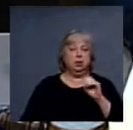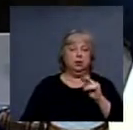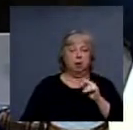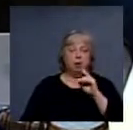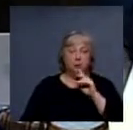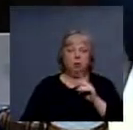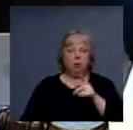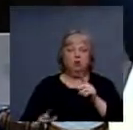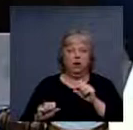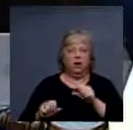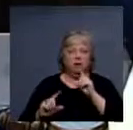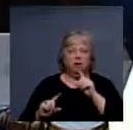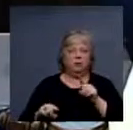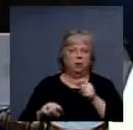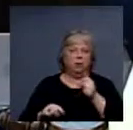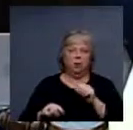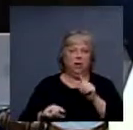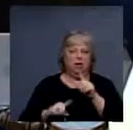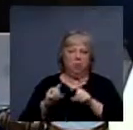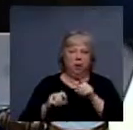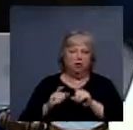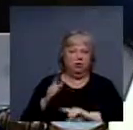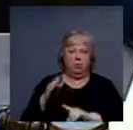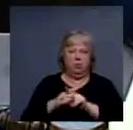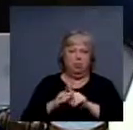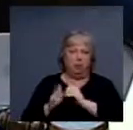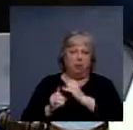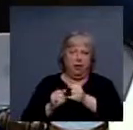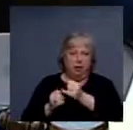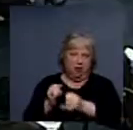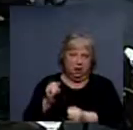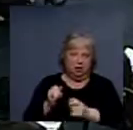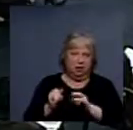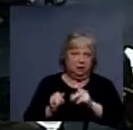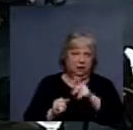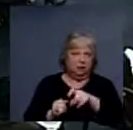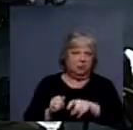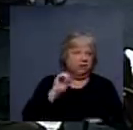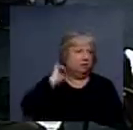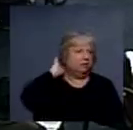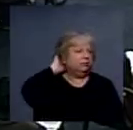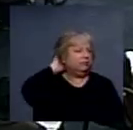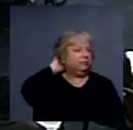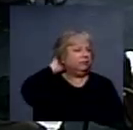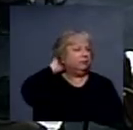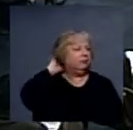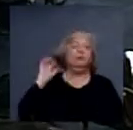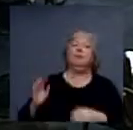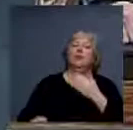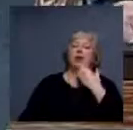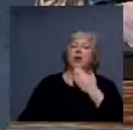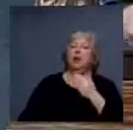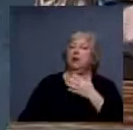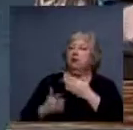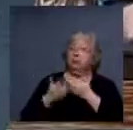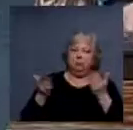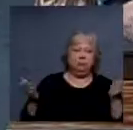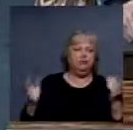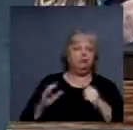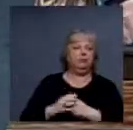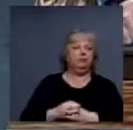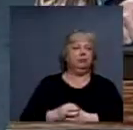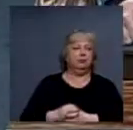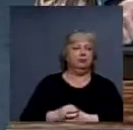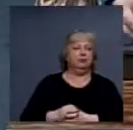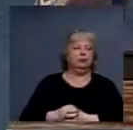opportunity to respond to any questions that might be raised at the end, if necessary. Thank you, Mr. Mayor and Vice Mayor, members of the